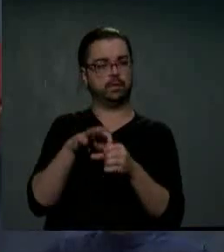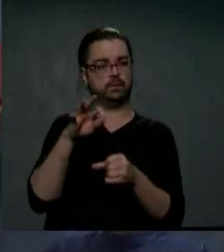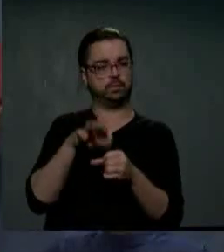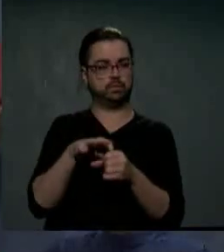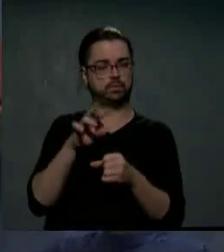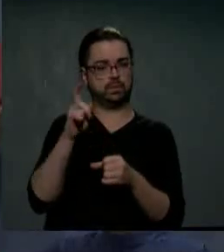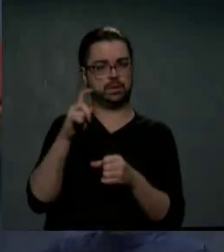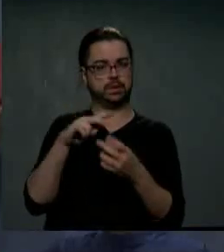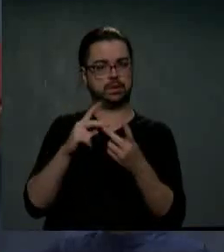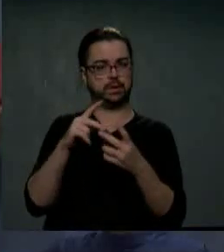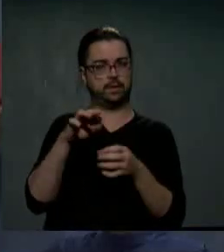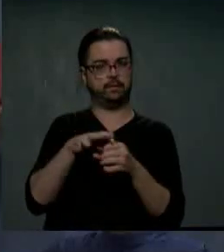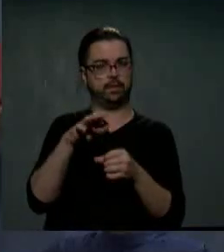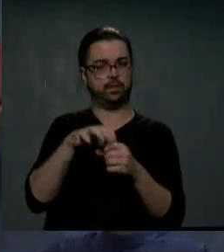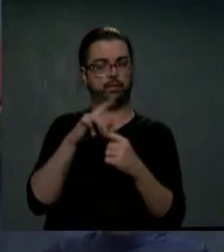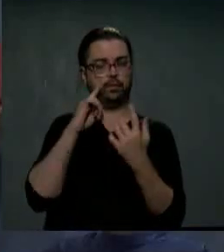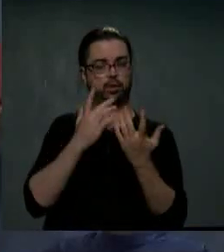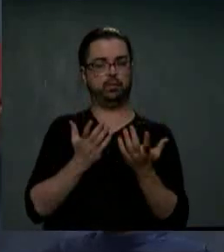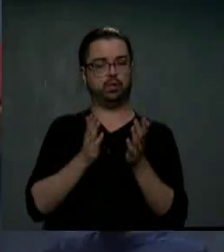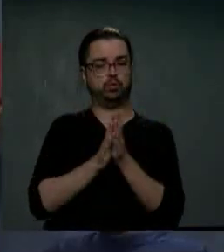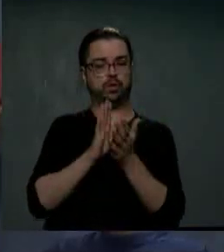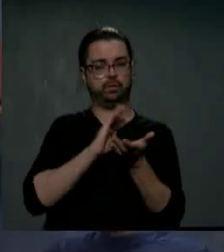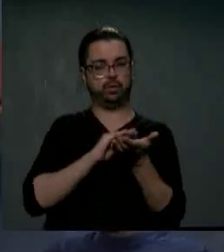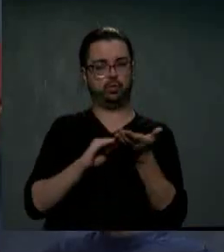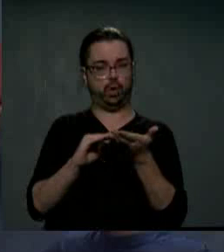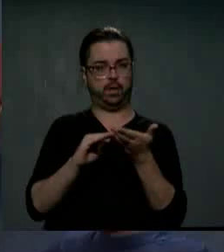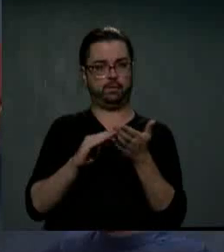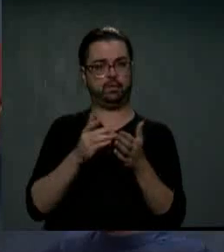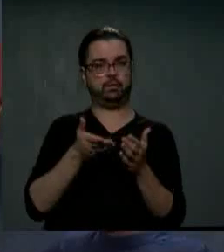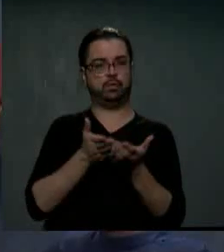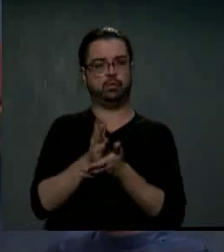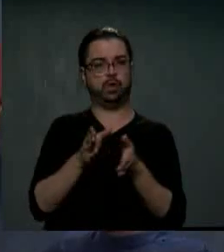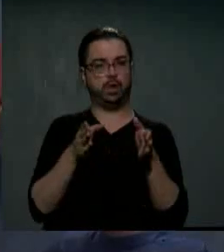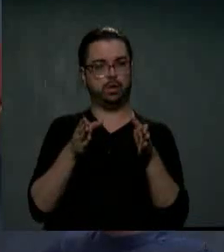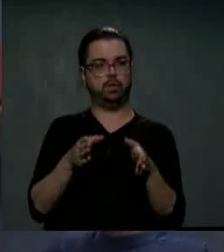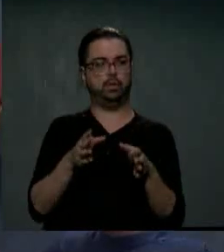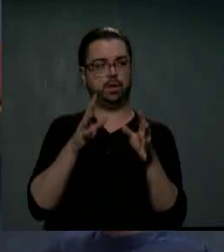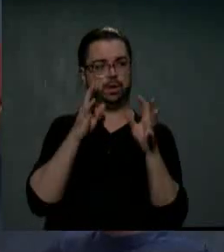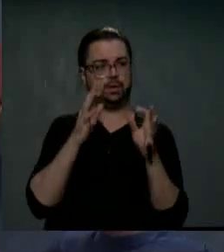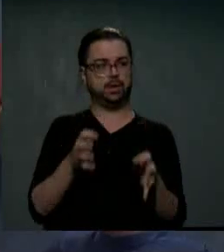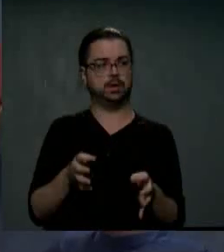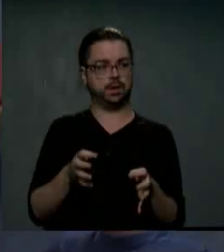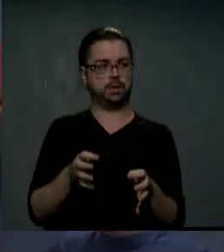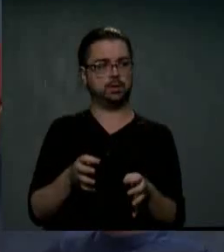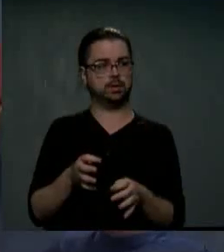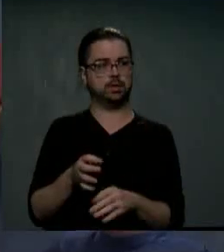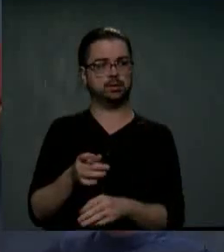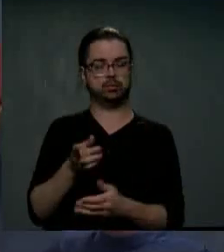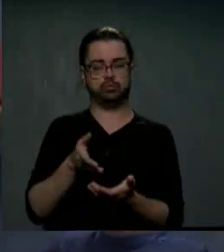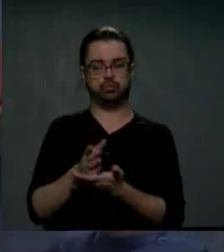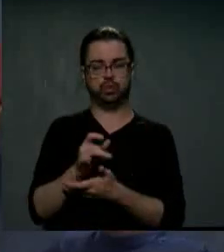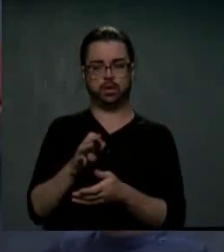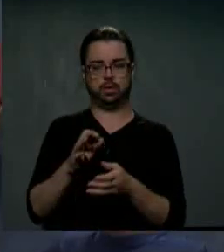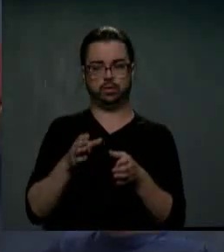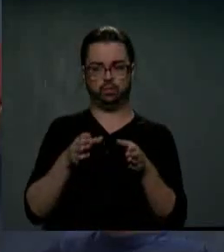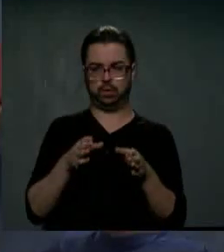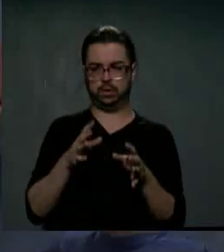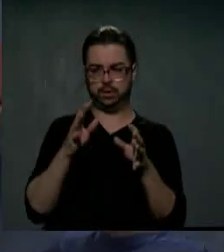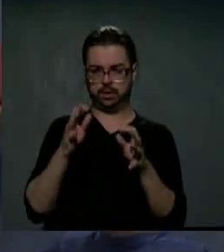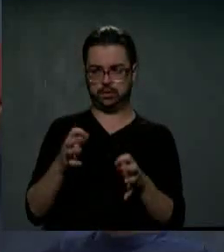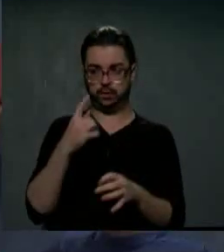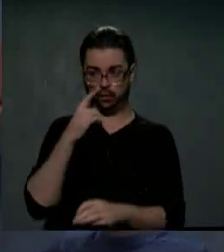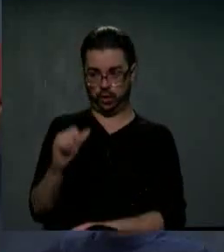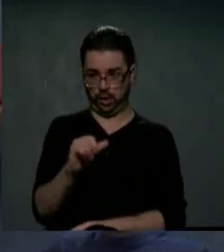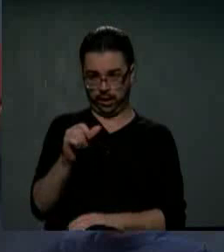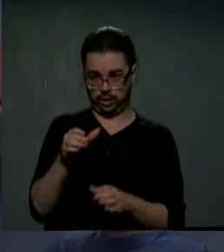second vote on the request for the waiver of the right-of-way dedications The right-of-way dedications for A